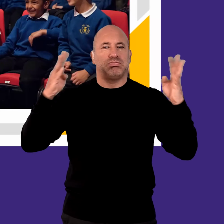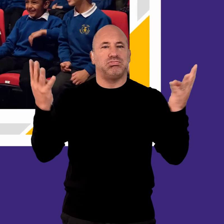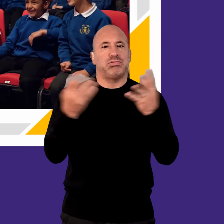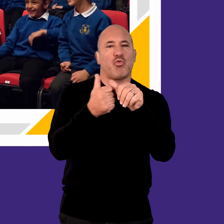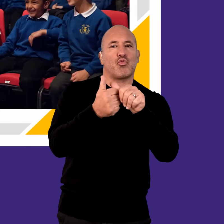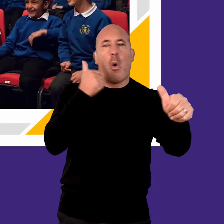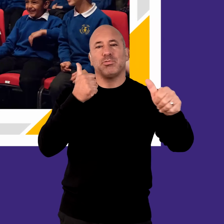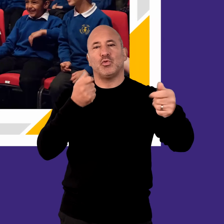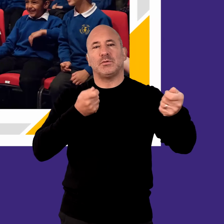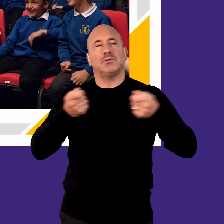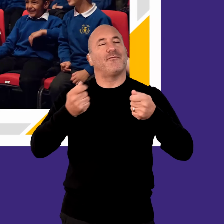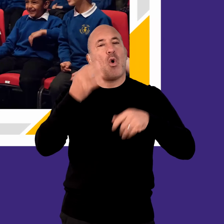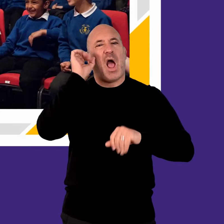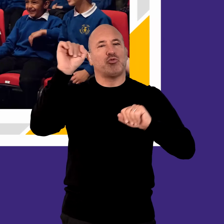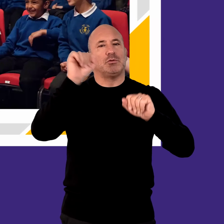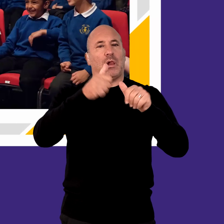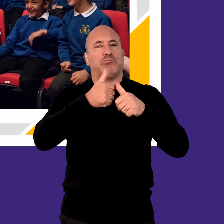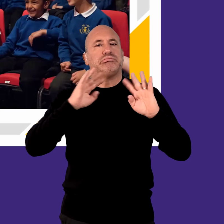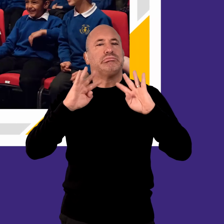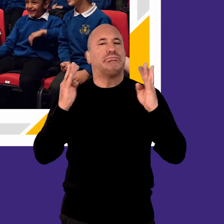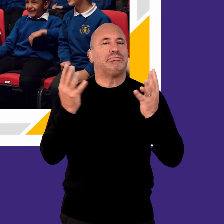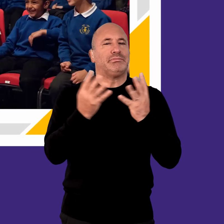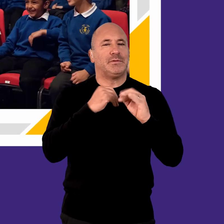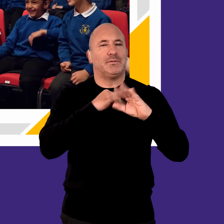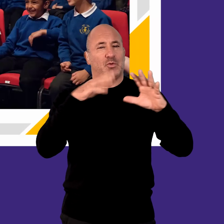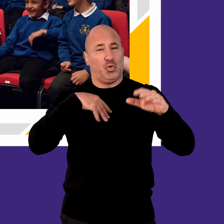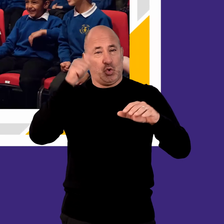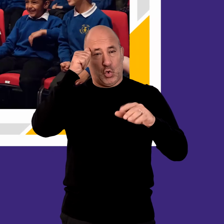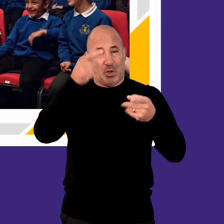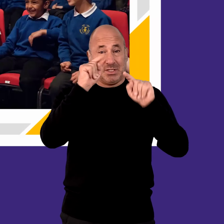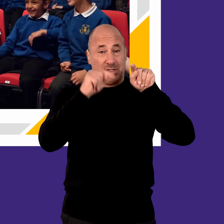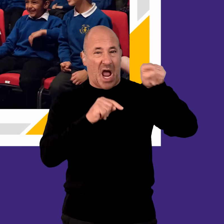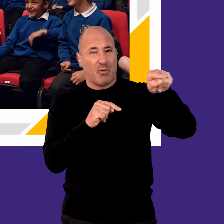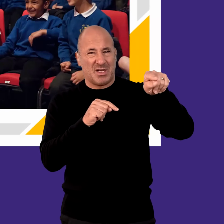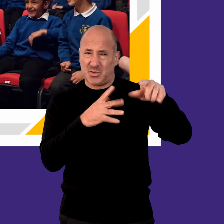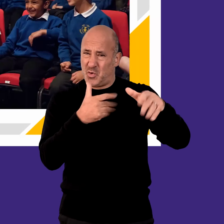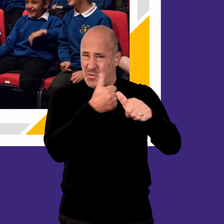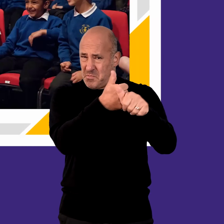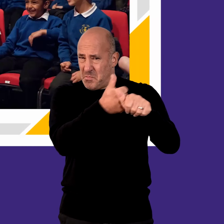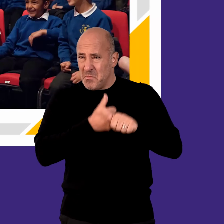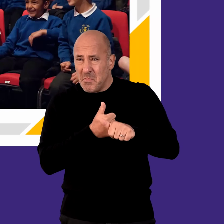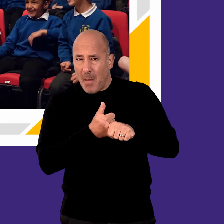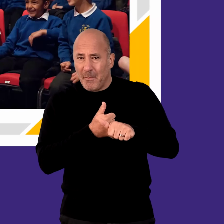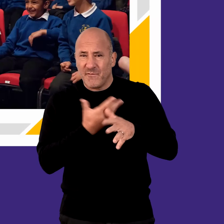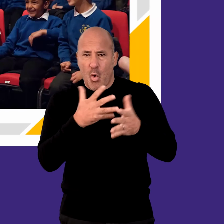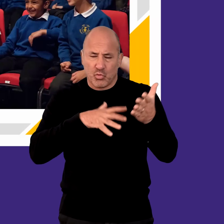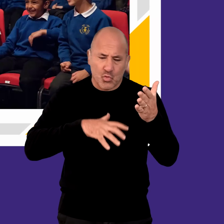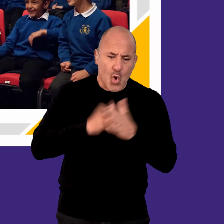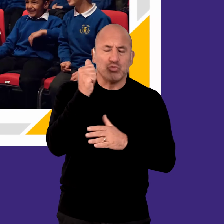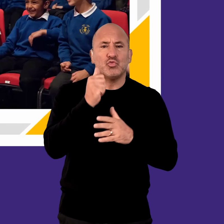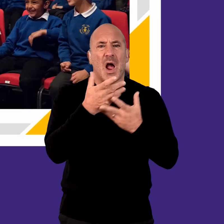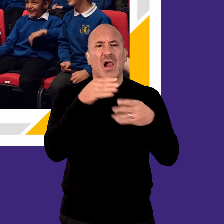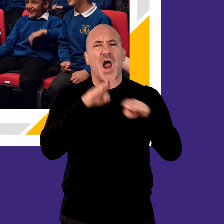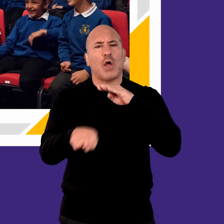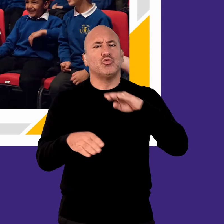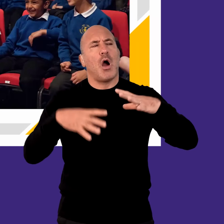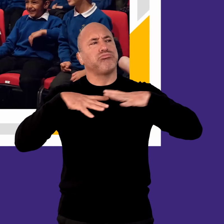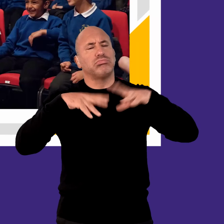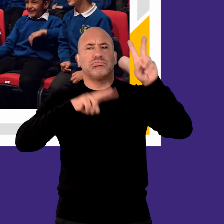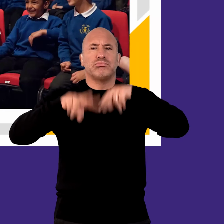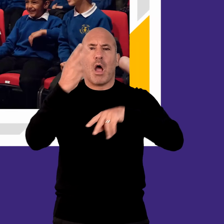the kind of the sort of corporate management team of the council, and we knew we had a massive champion in the director that led, you know, for culture